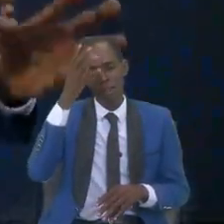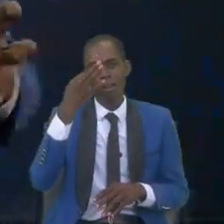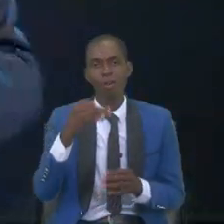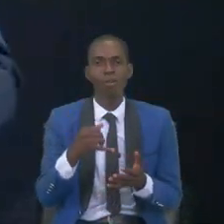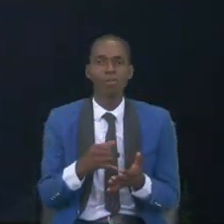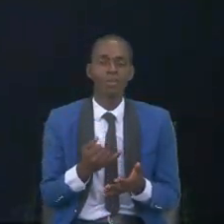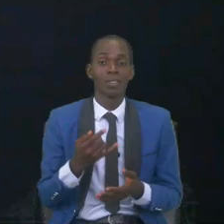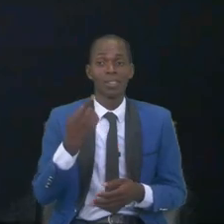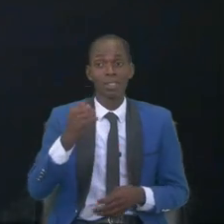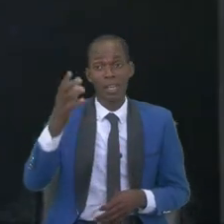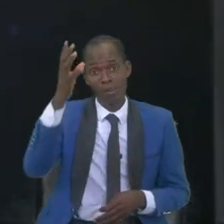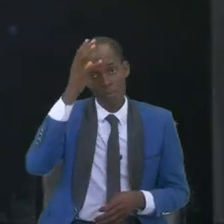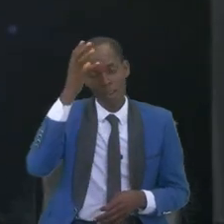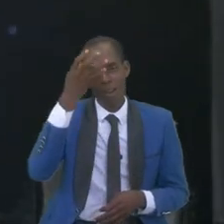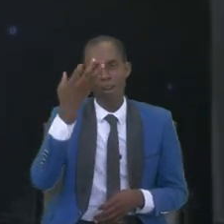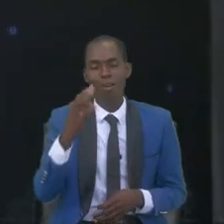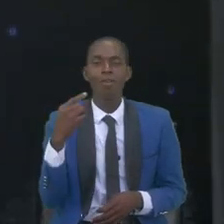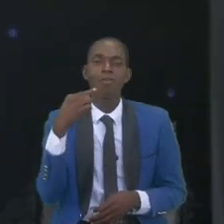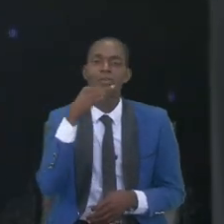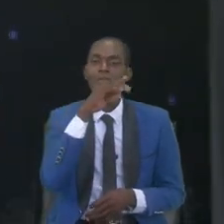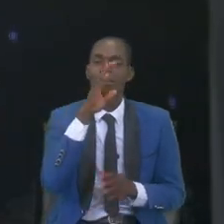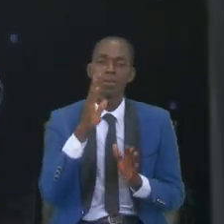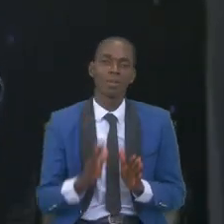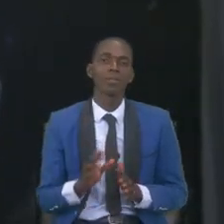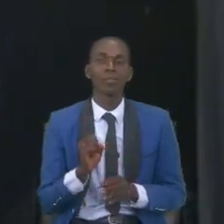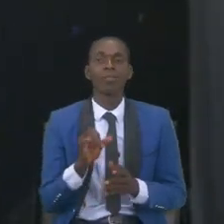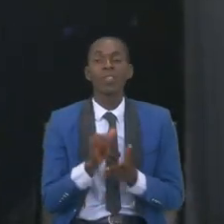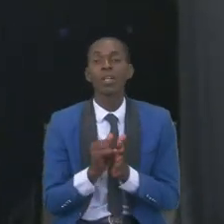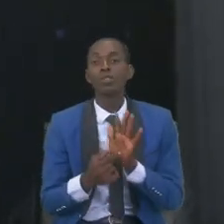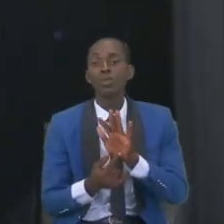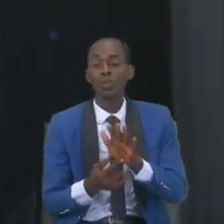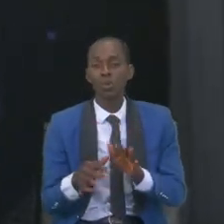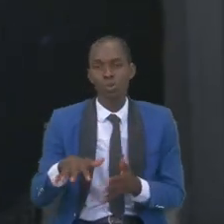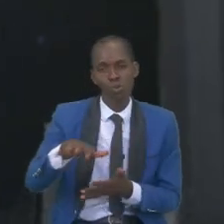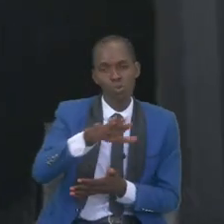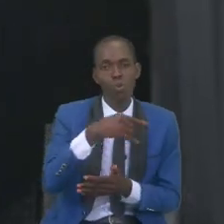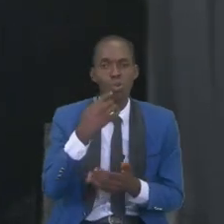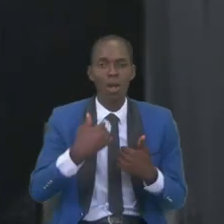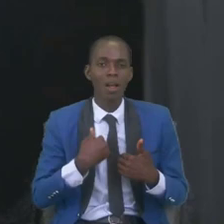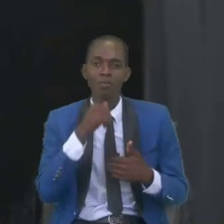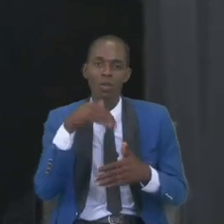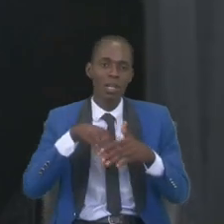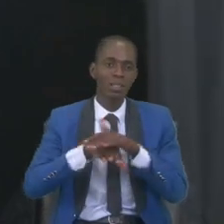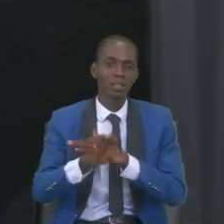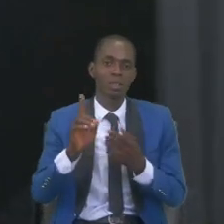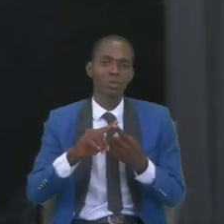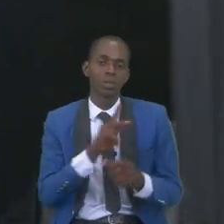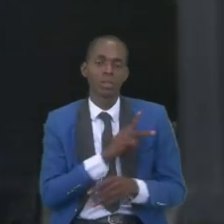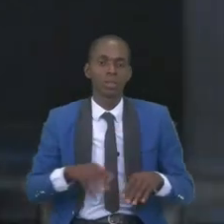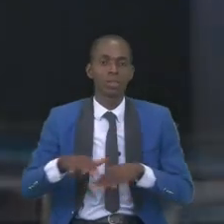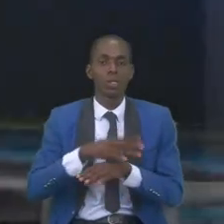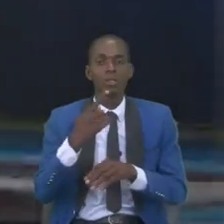father of liars. That shows those who have not entered into the kingdom the evidence